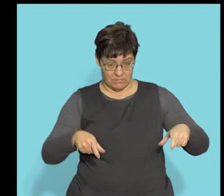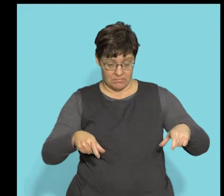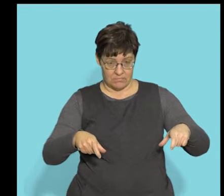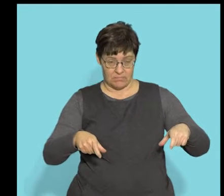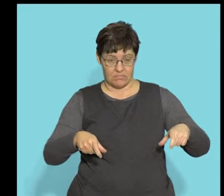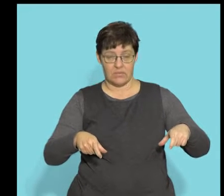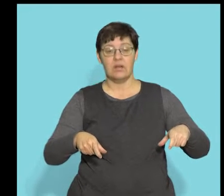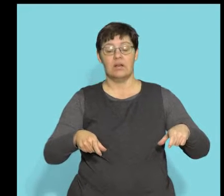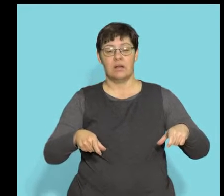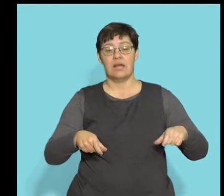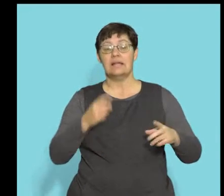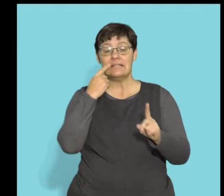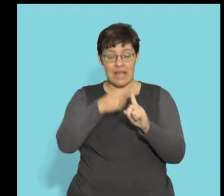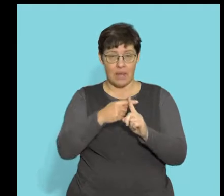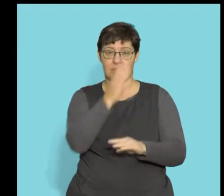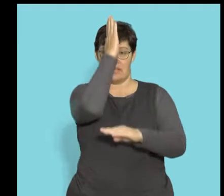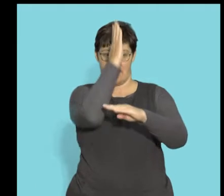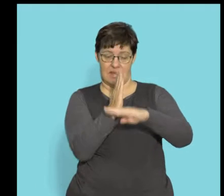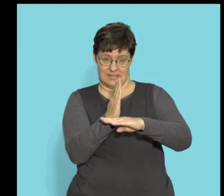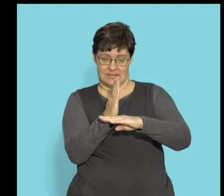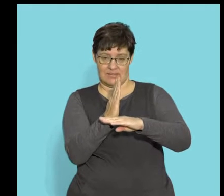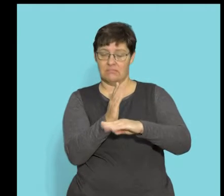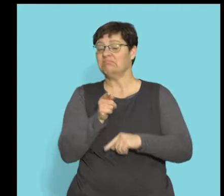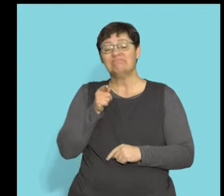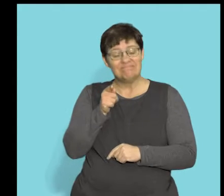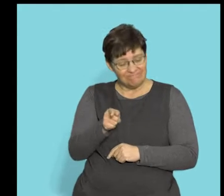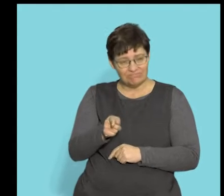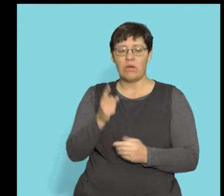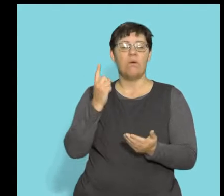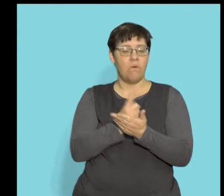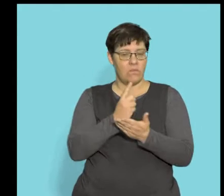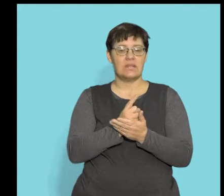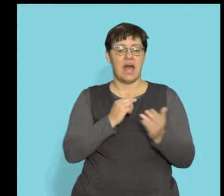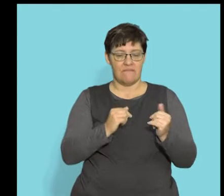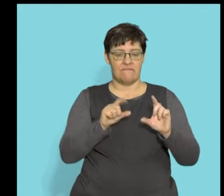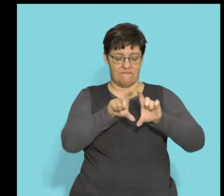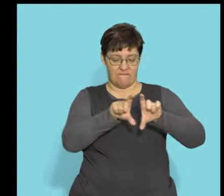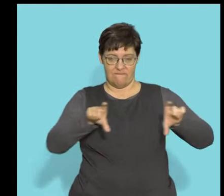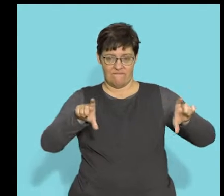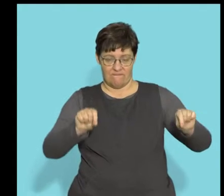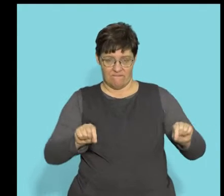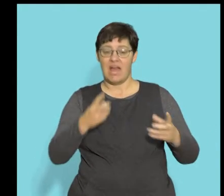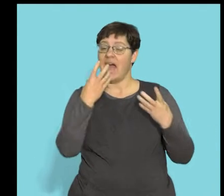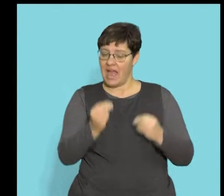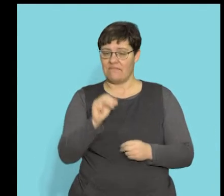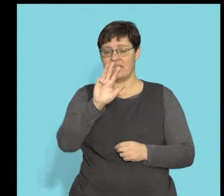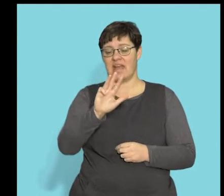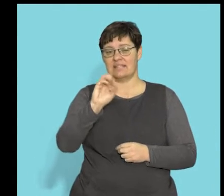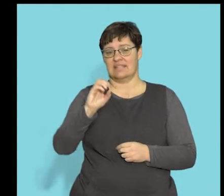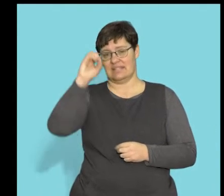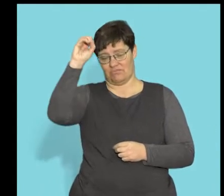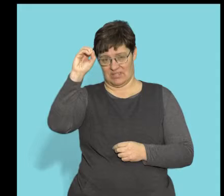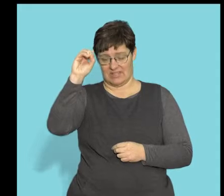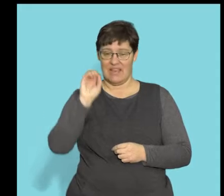the perpendicular height. Again, a rectangular prism is made up of rectangles, and rectangles have right